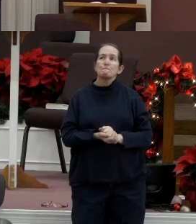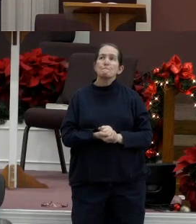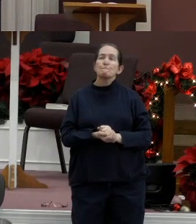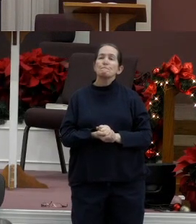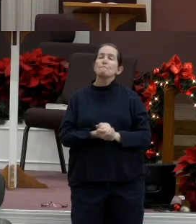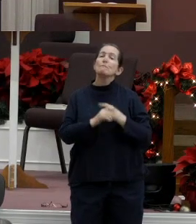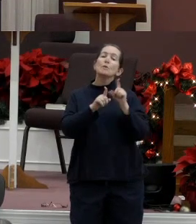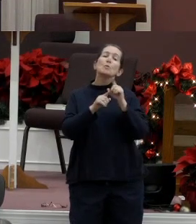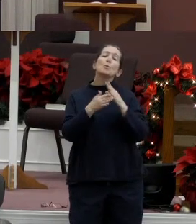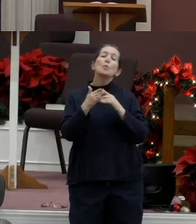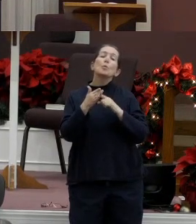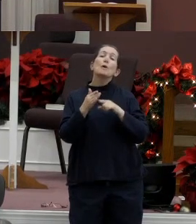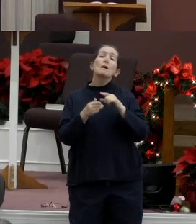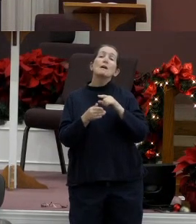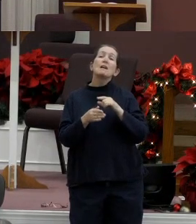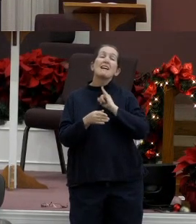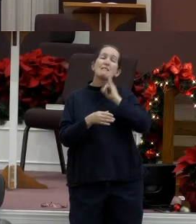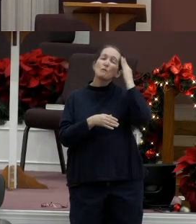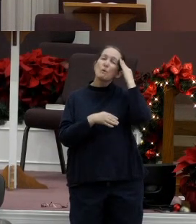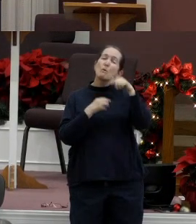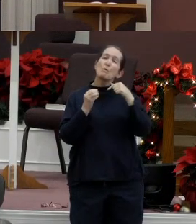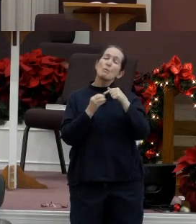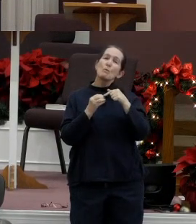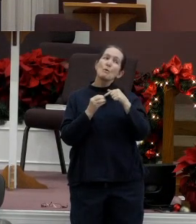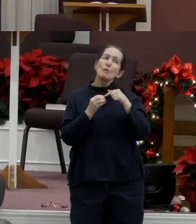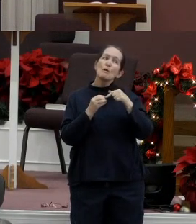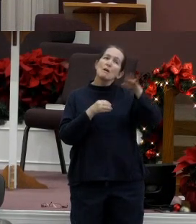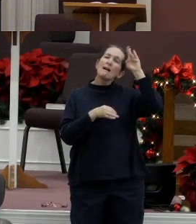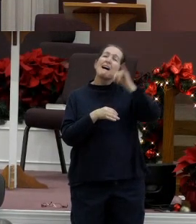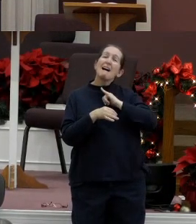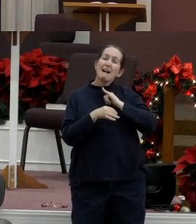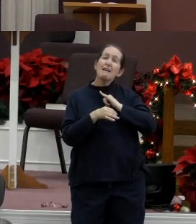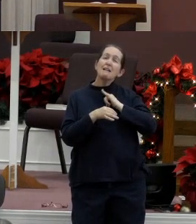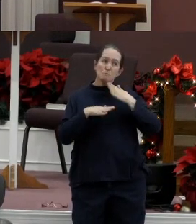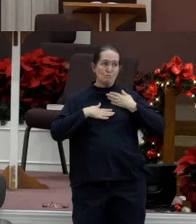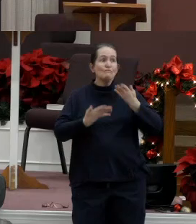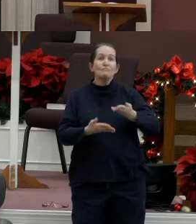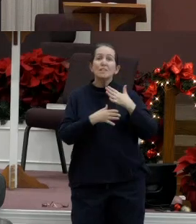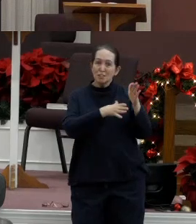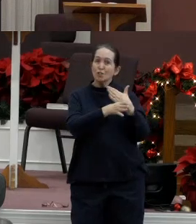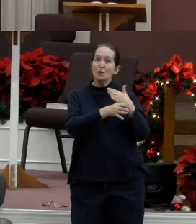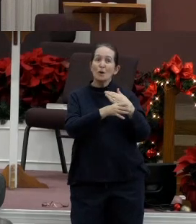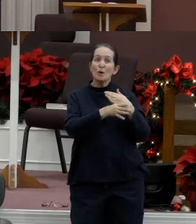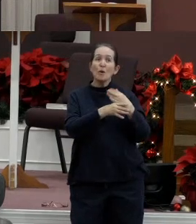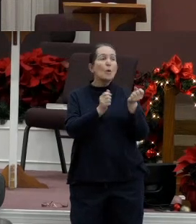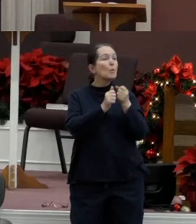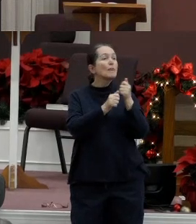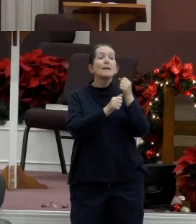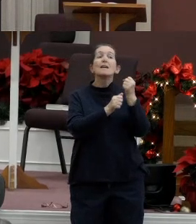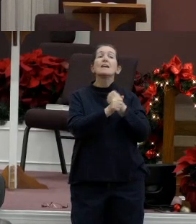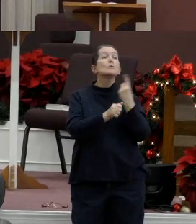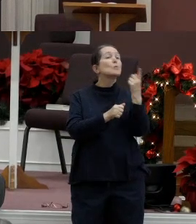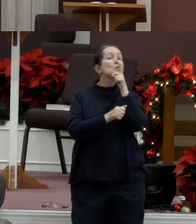Yet what I know of God, I willingly share with anyone who will